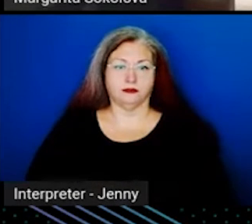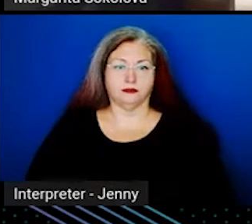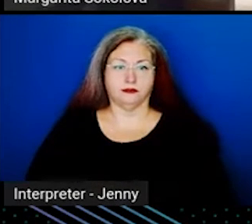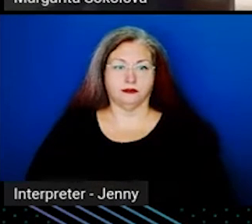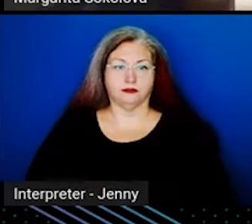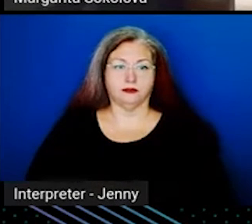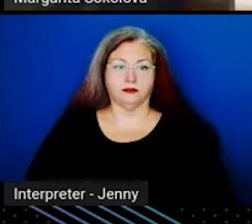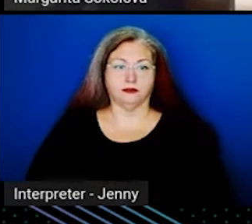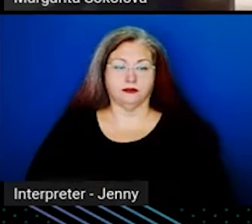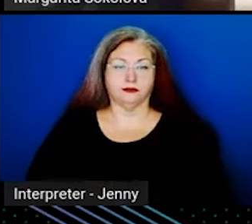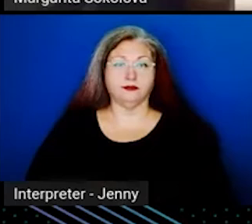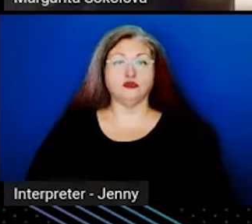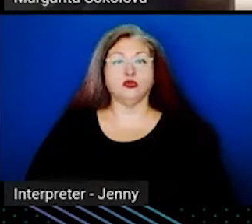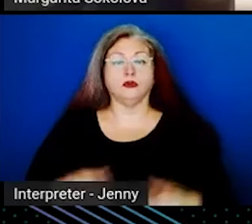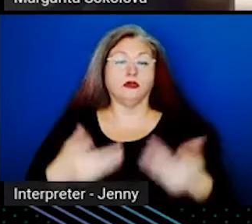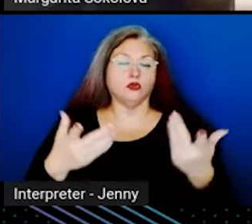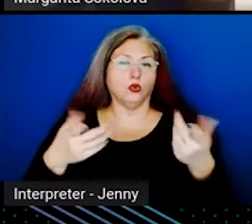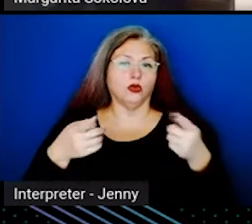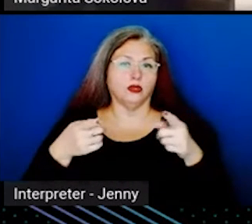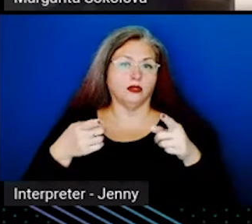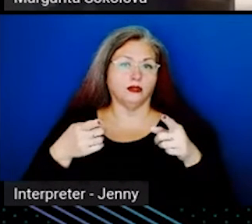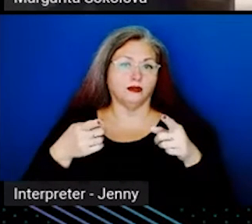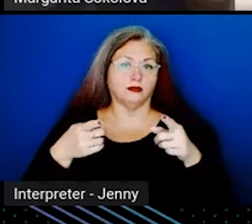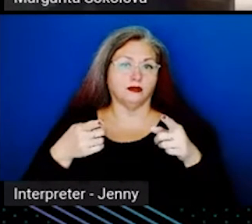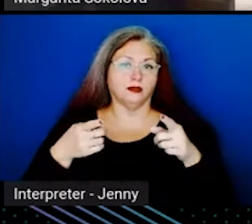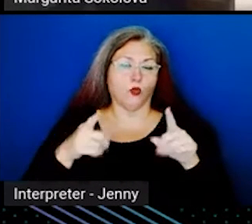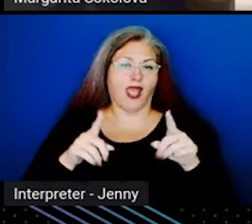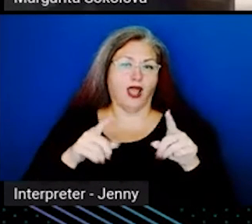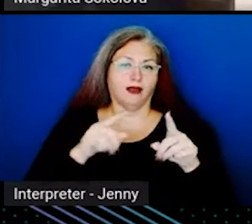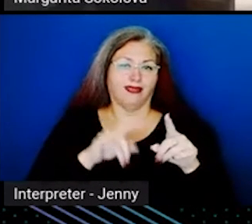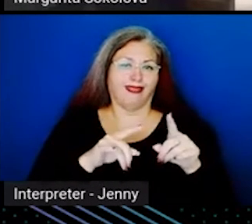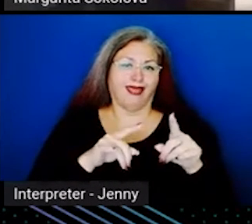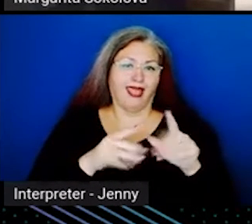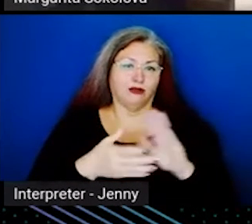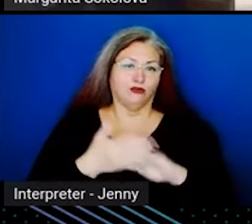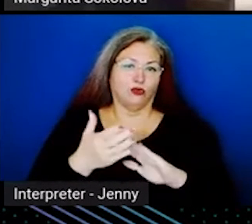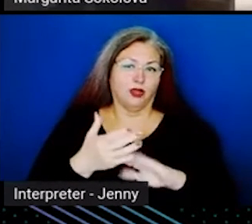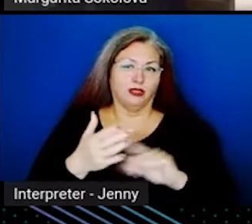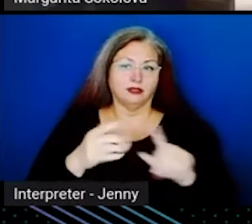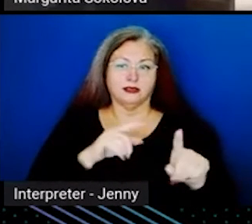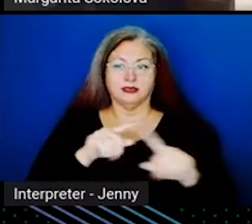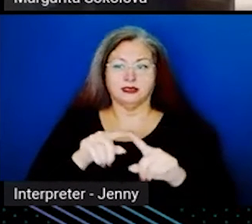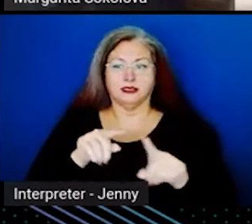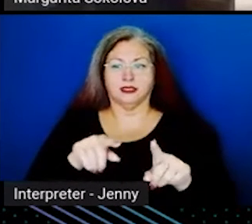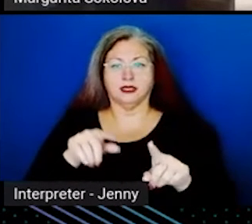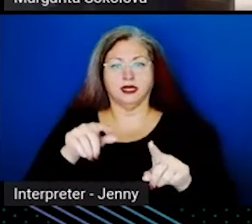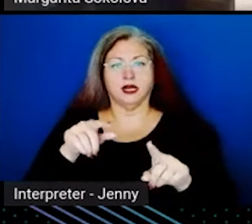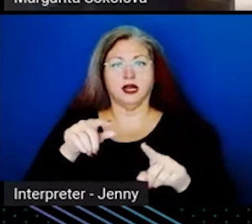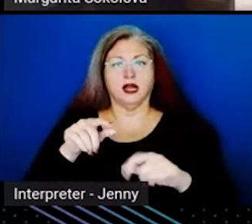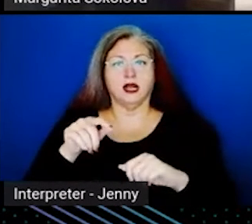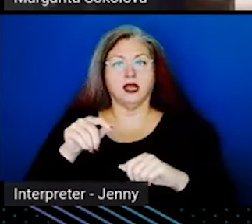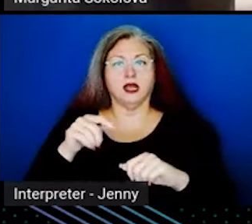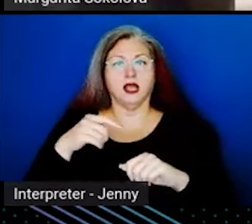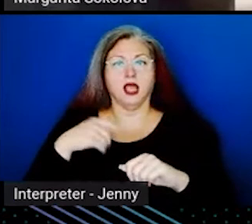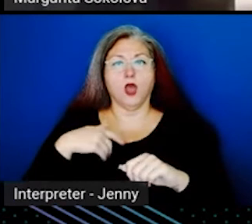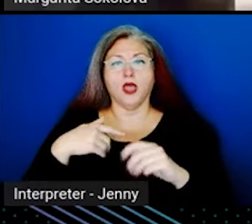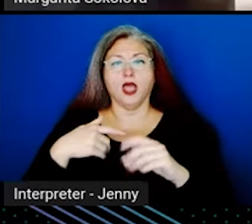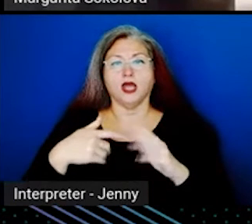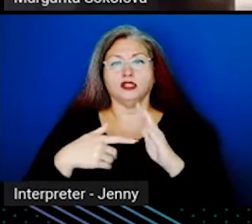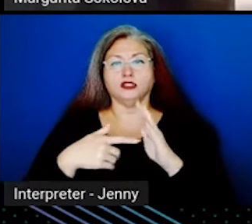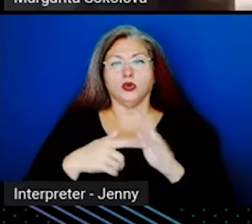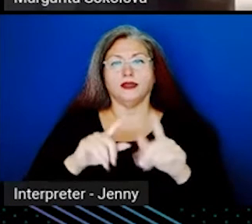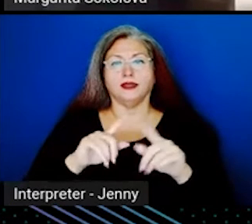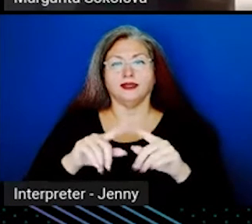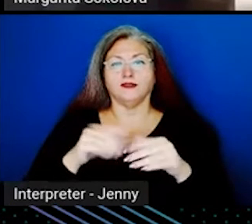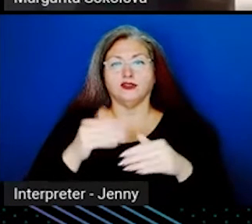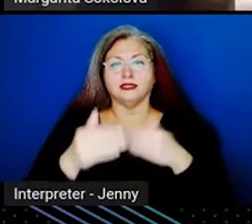So while that runs, let me review the different steps that are part of the different workflows depending on the GitHub